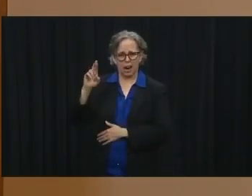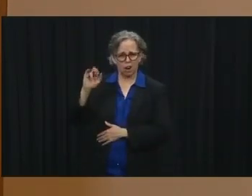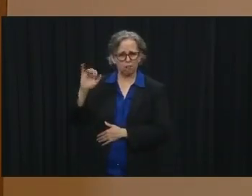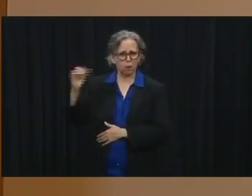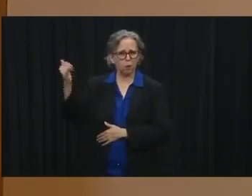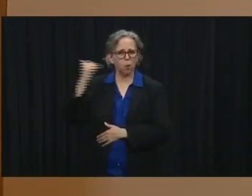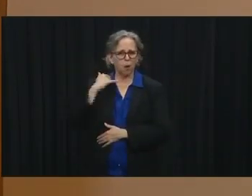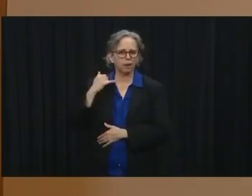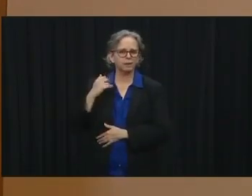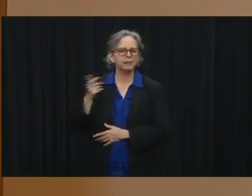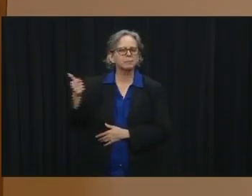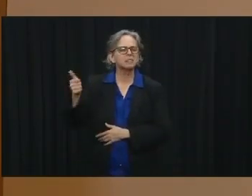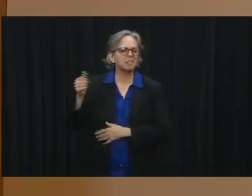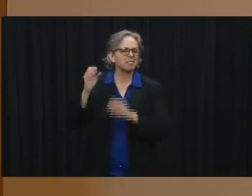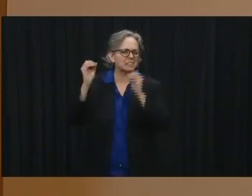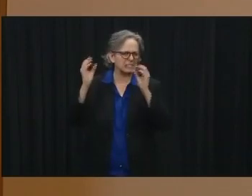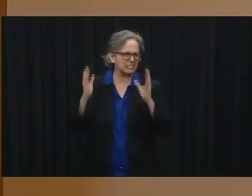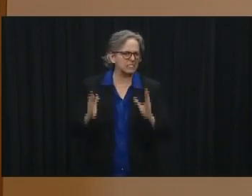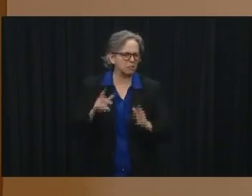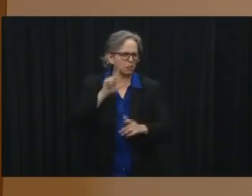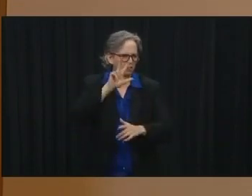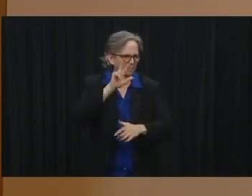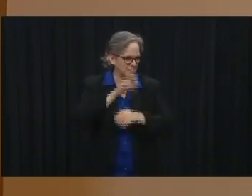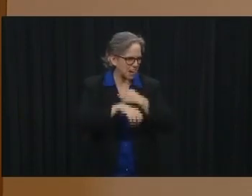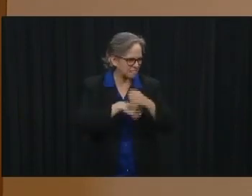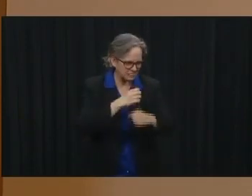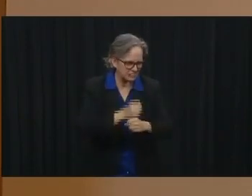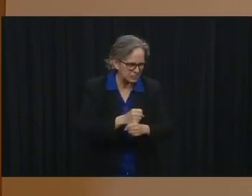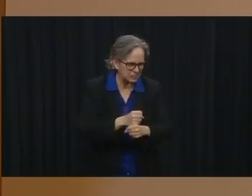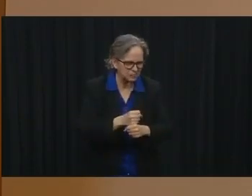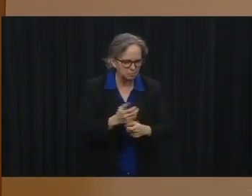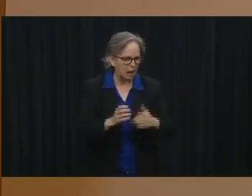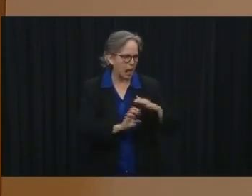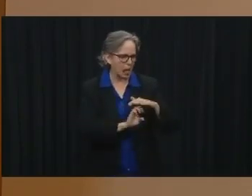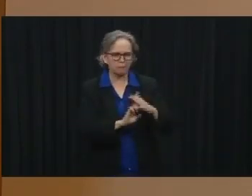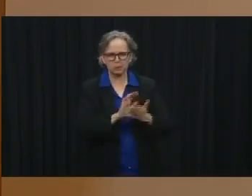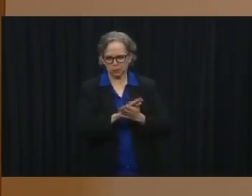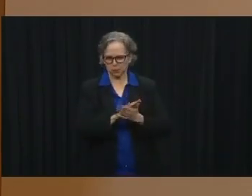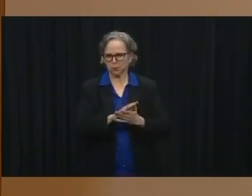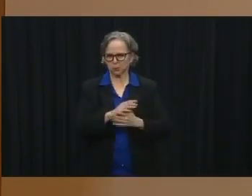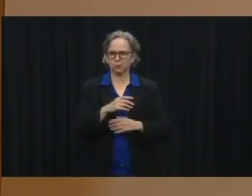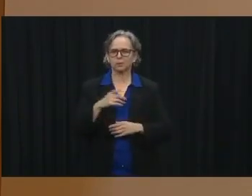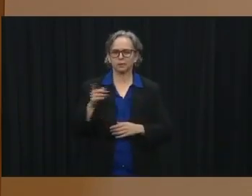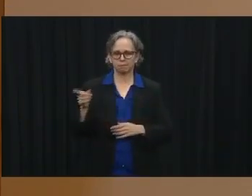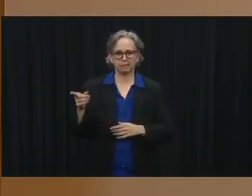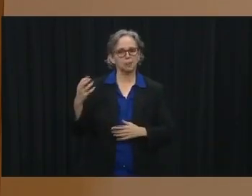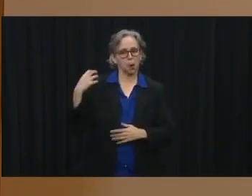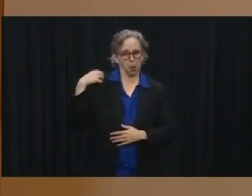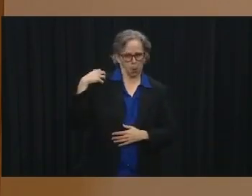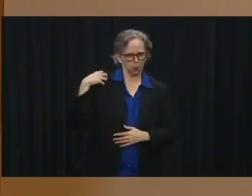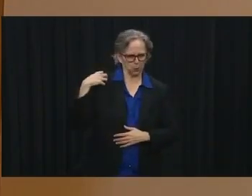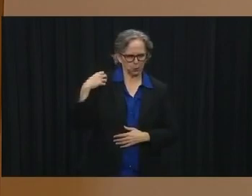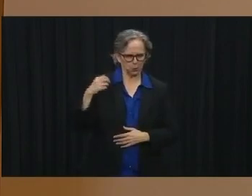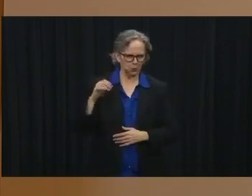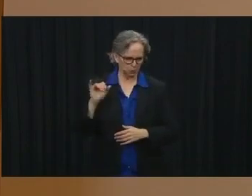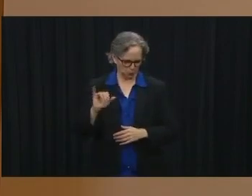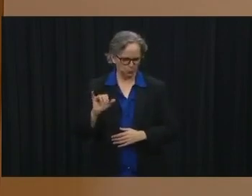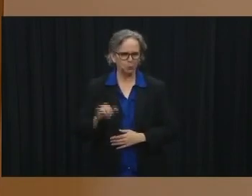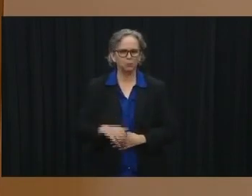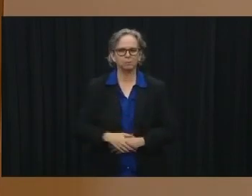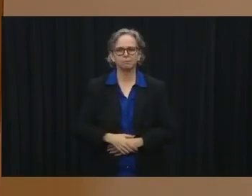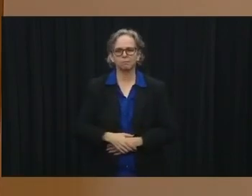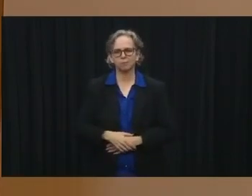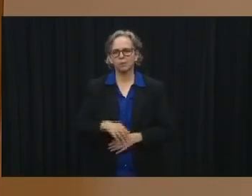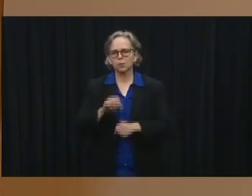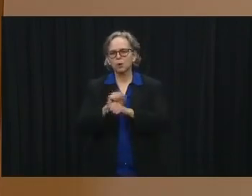of it an elementary first grade teacher. He's also a coach. He works a lot with people driving the school buses,